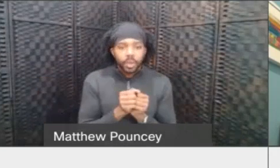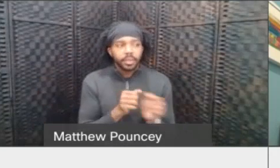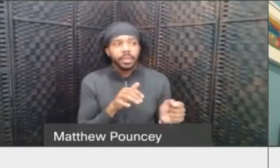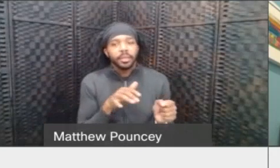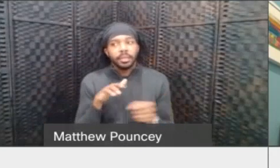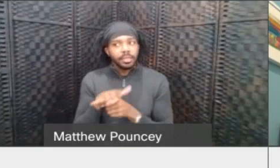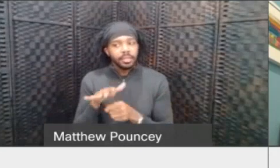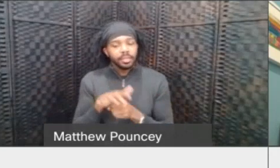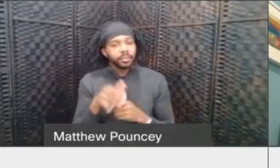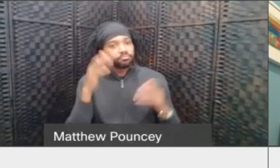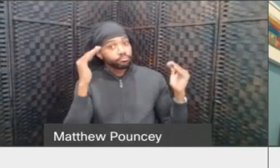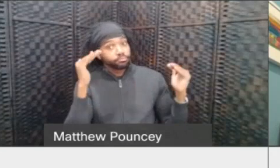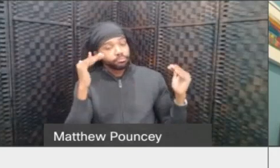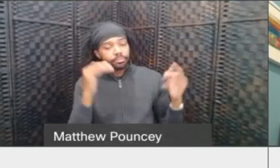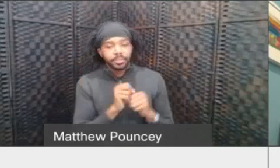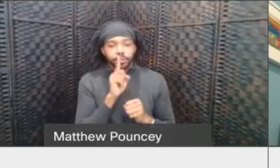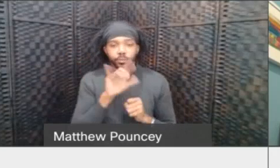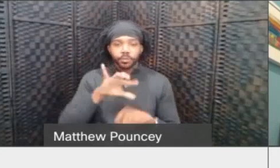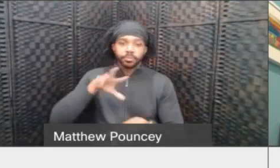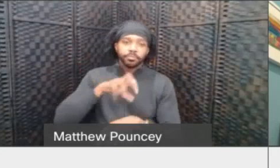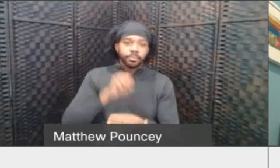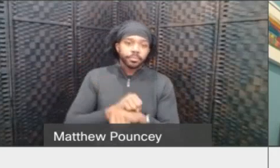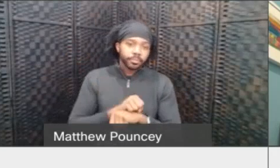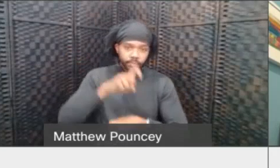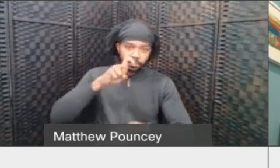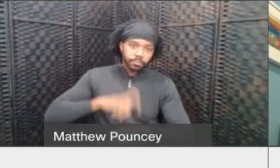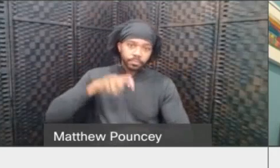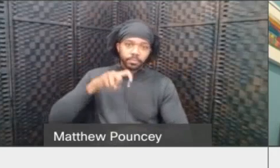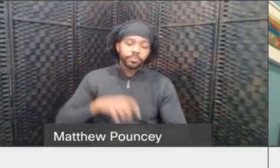anticipation to have that appointment scheduled timely.